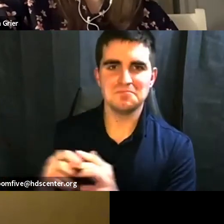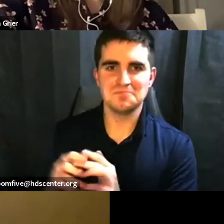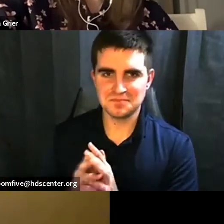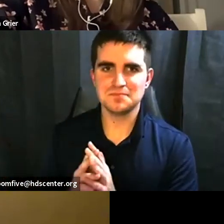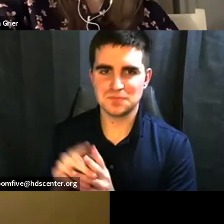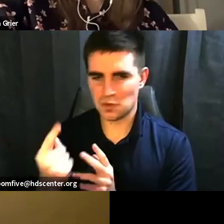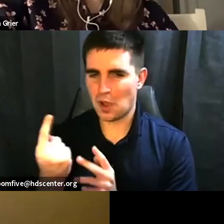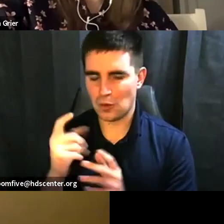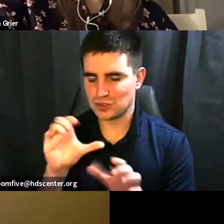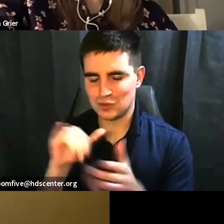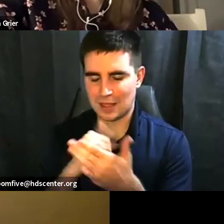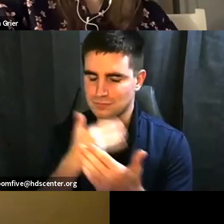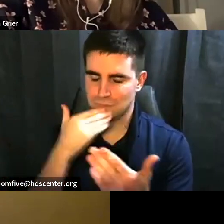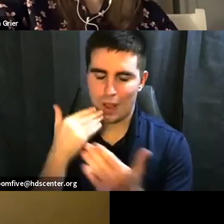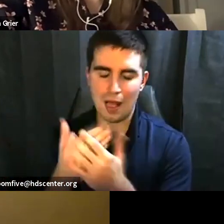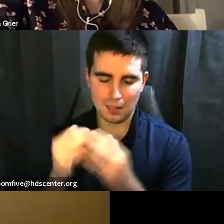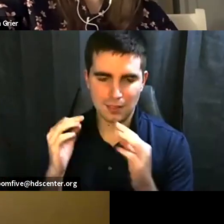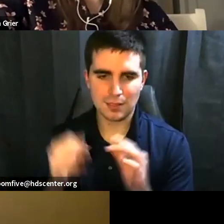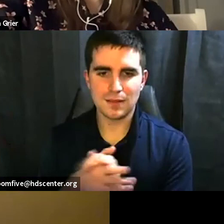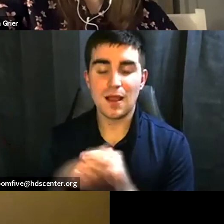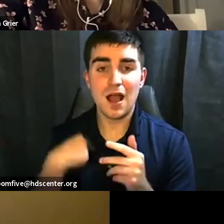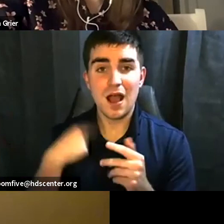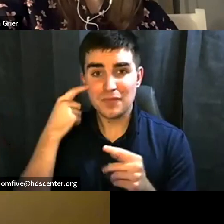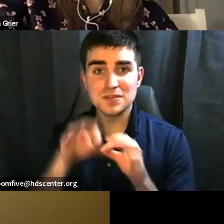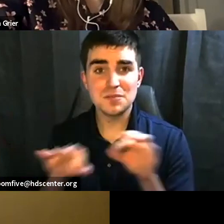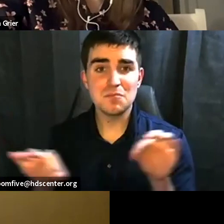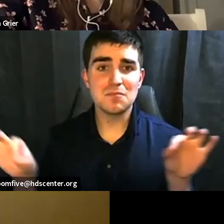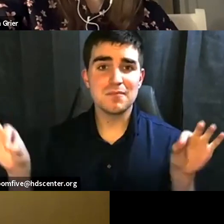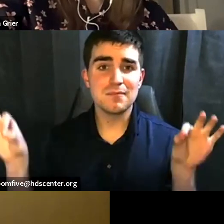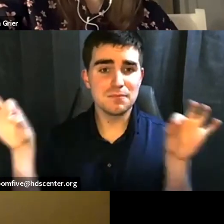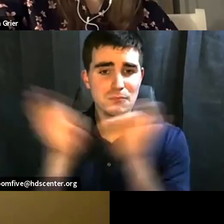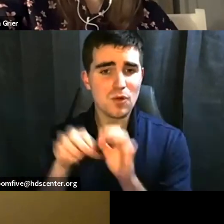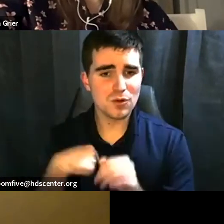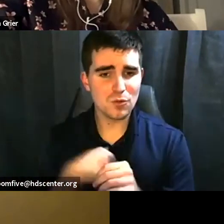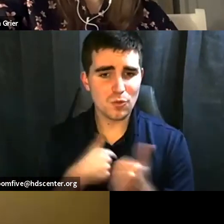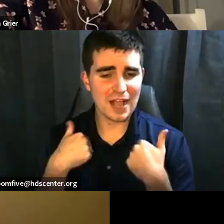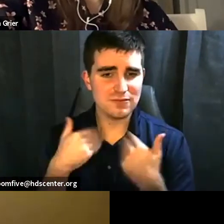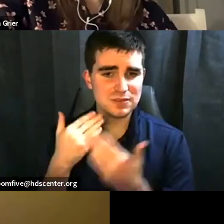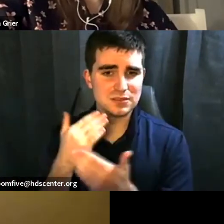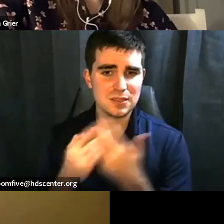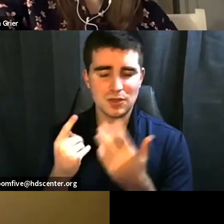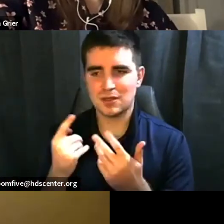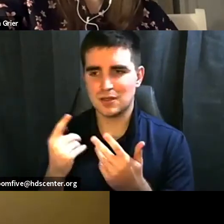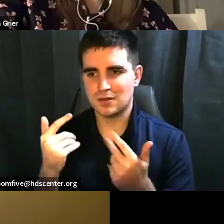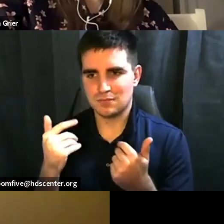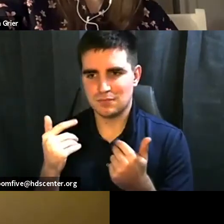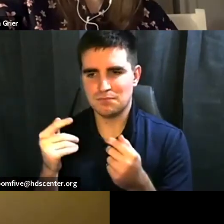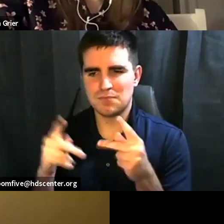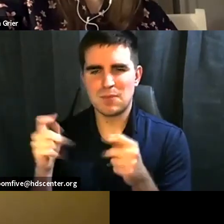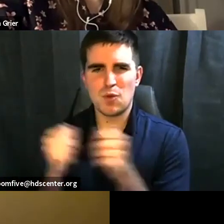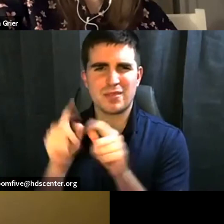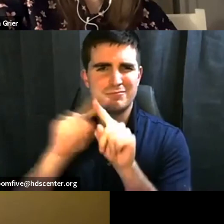do that very well. I think it's really important that we have somebody with people with all kinds of